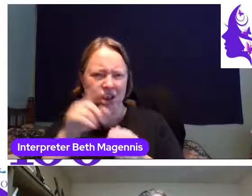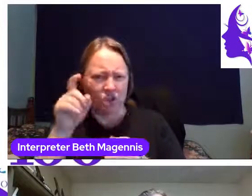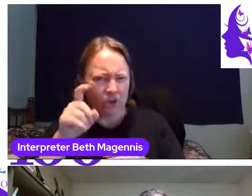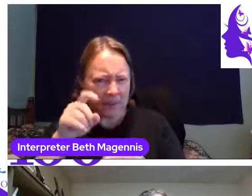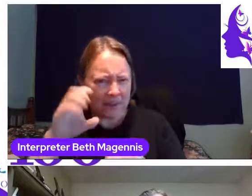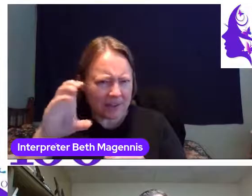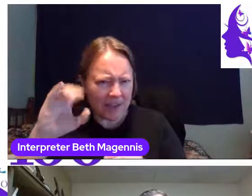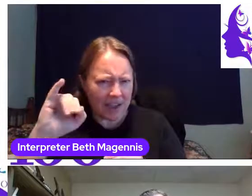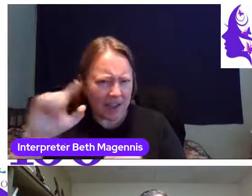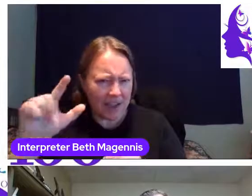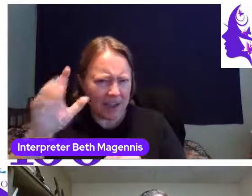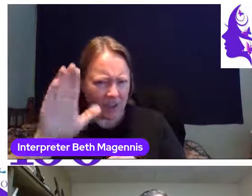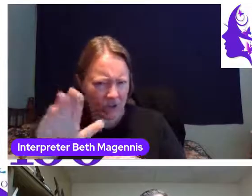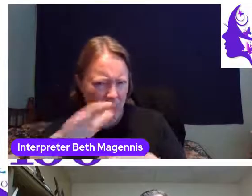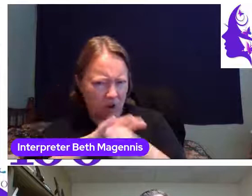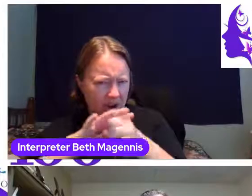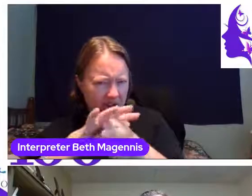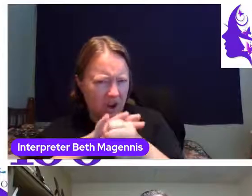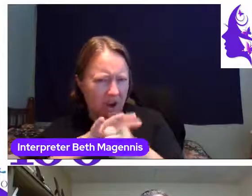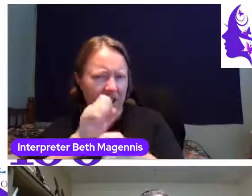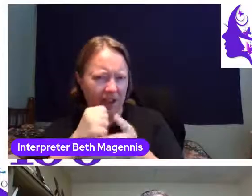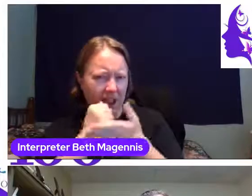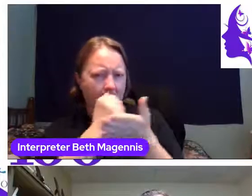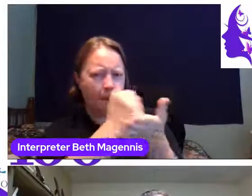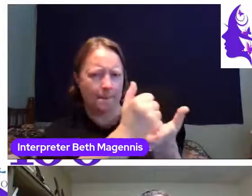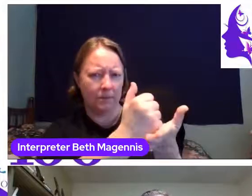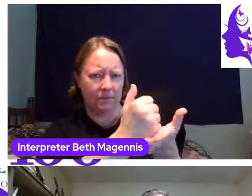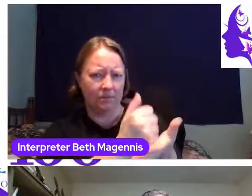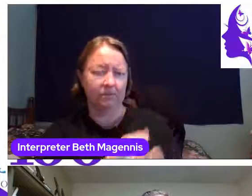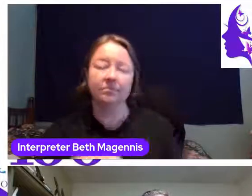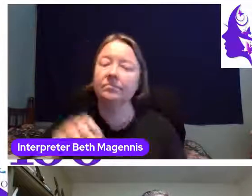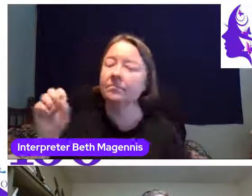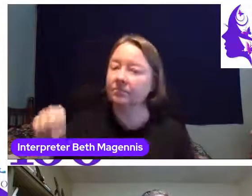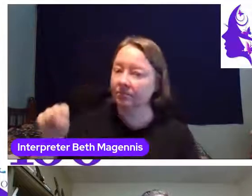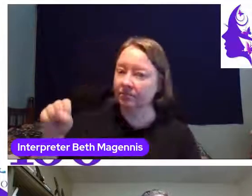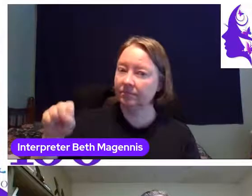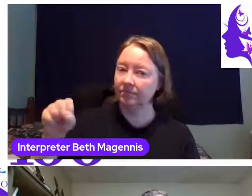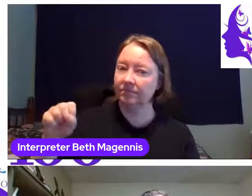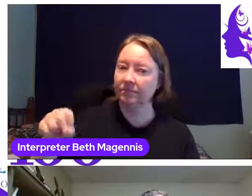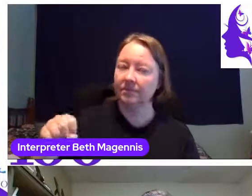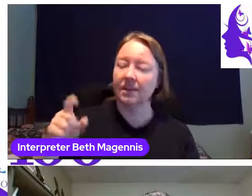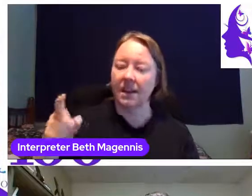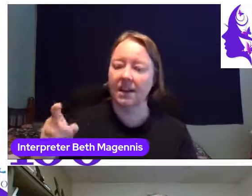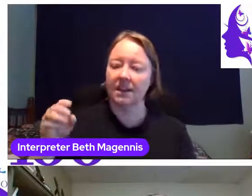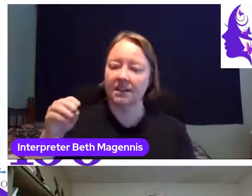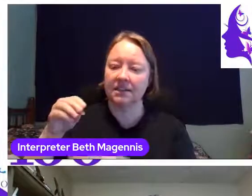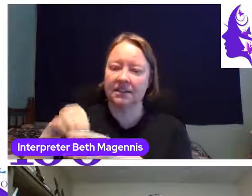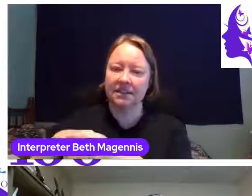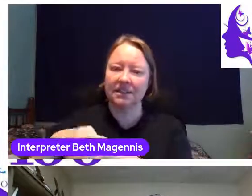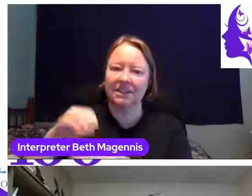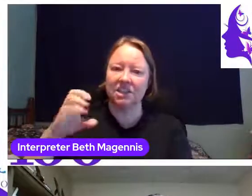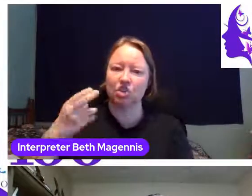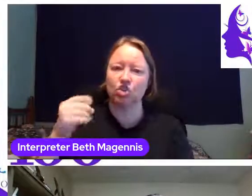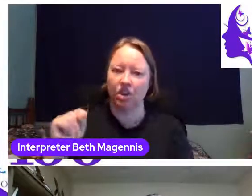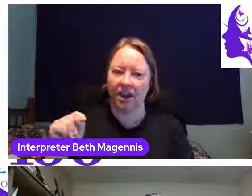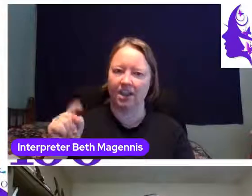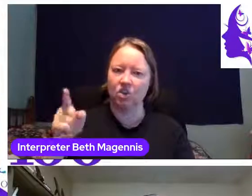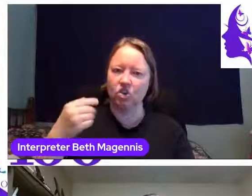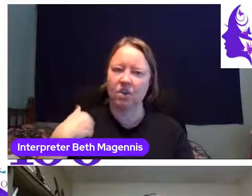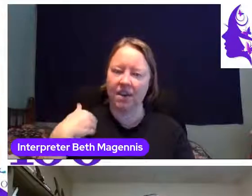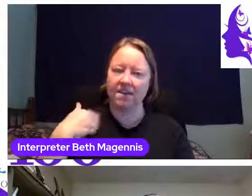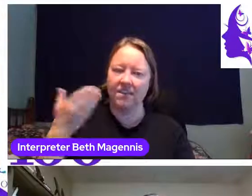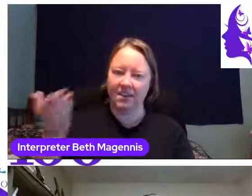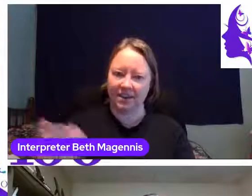for Independent Living in your neck of the woods that can help. Absolutely, and it is in the chat, so you have it